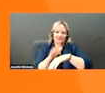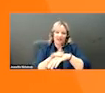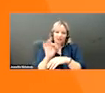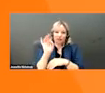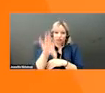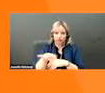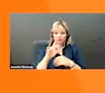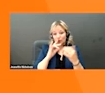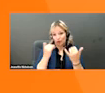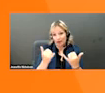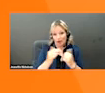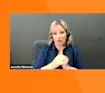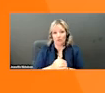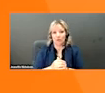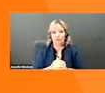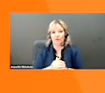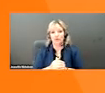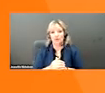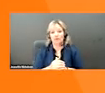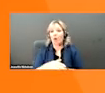But very important, the arts,